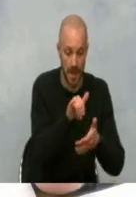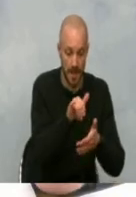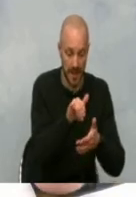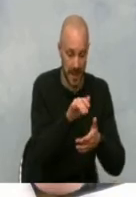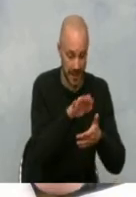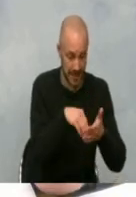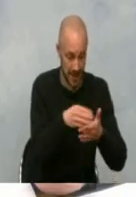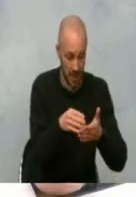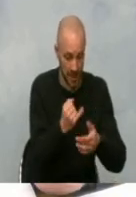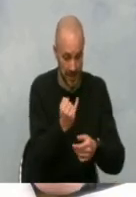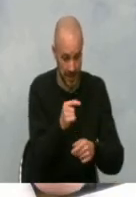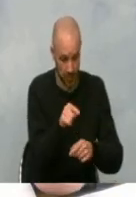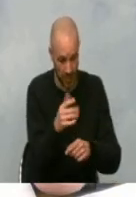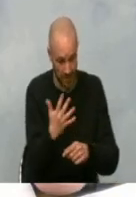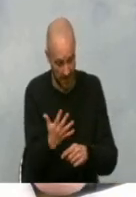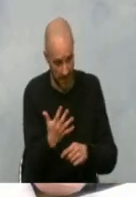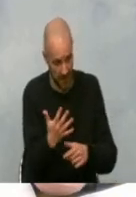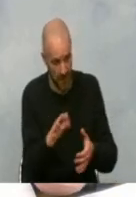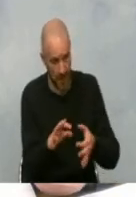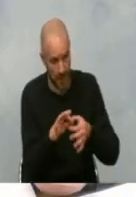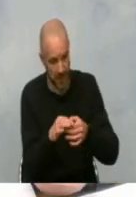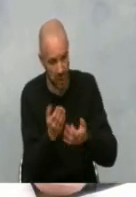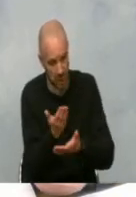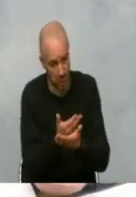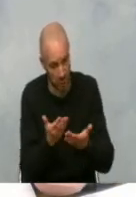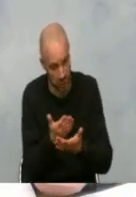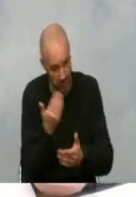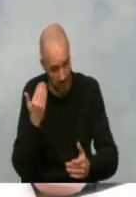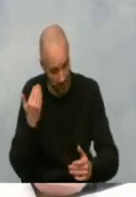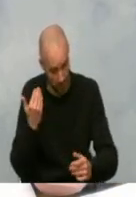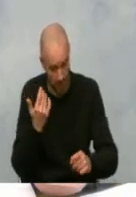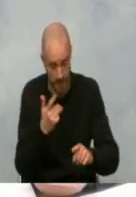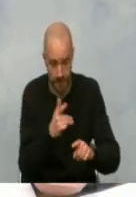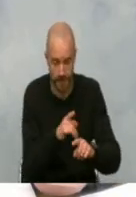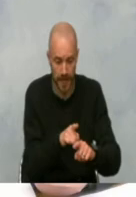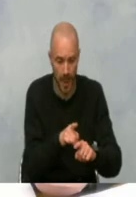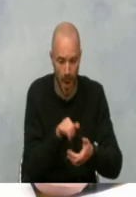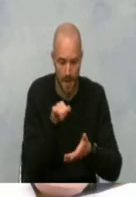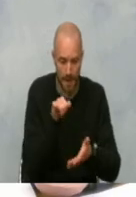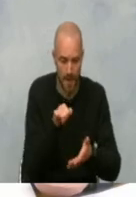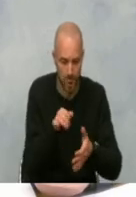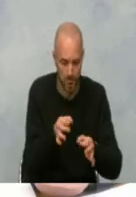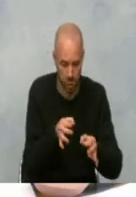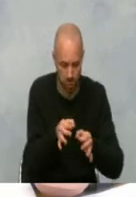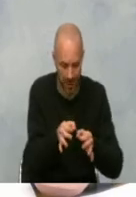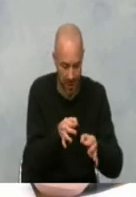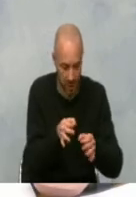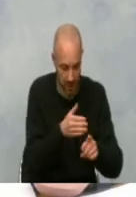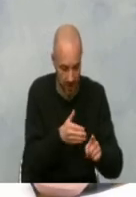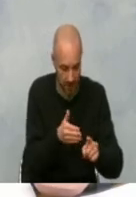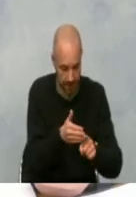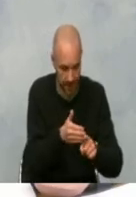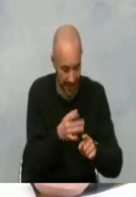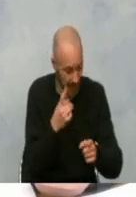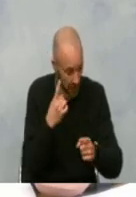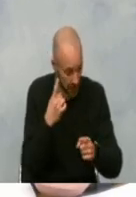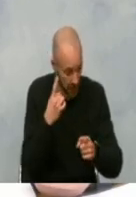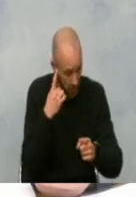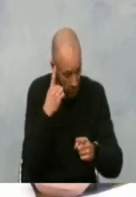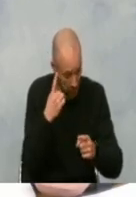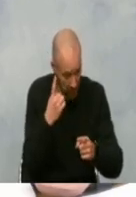this refers to discussions we've had previously, our budget strategy and consideration being given to using